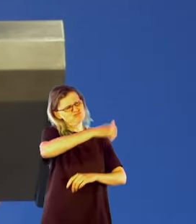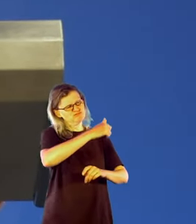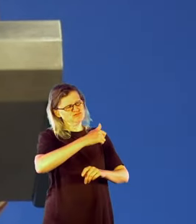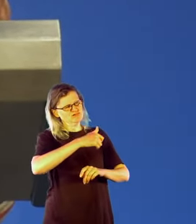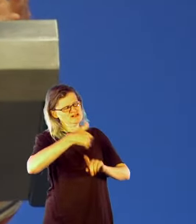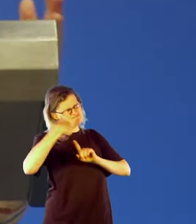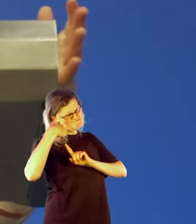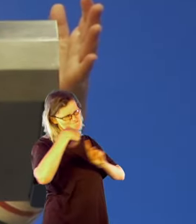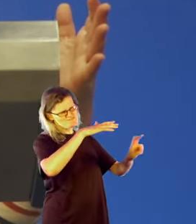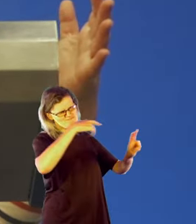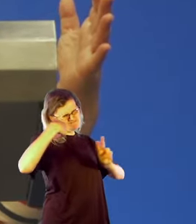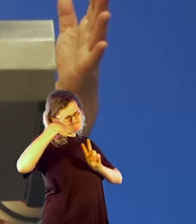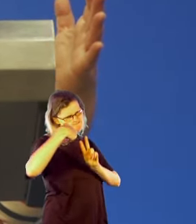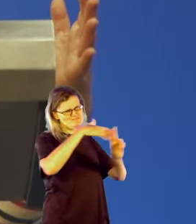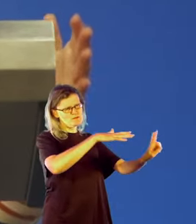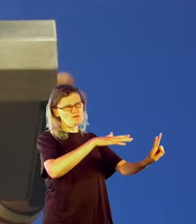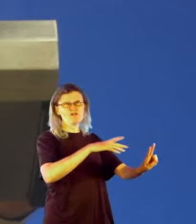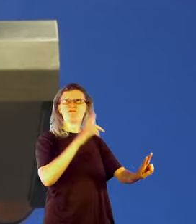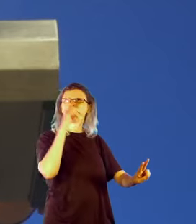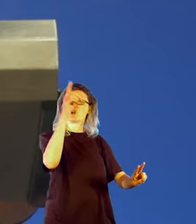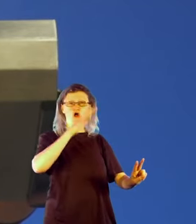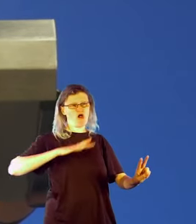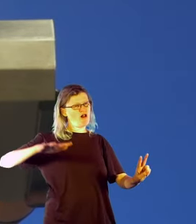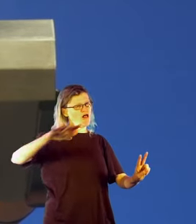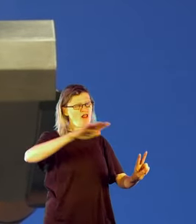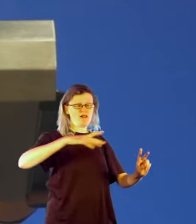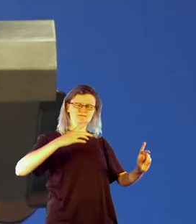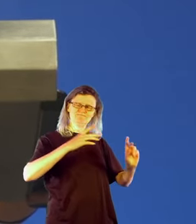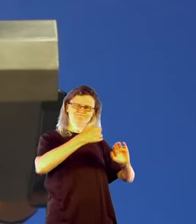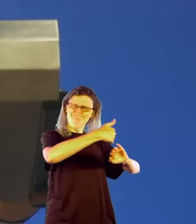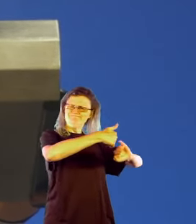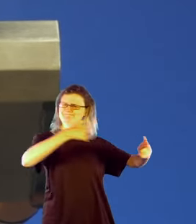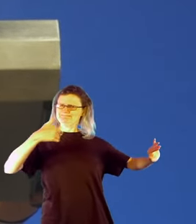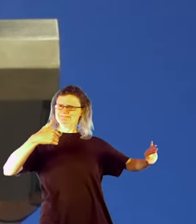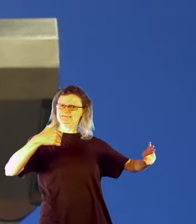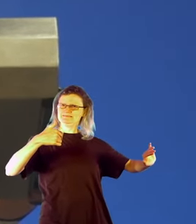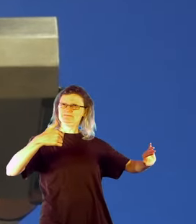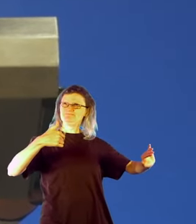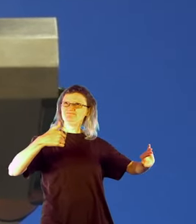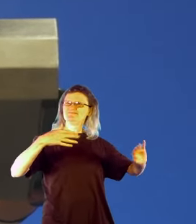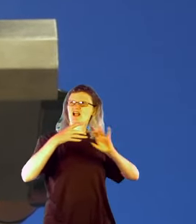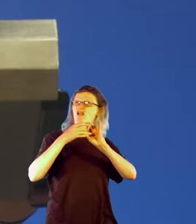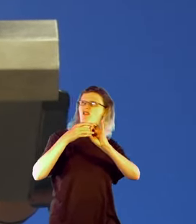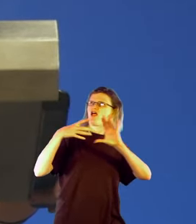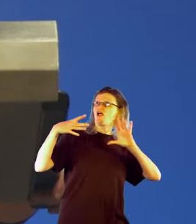banished from God's presence and the intimacy with him they once enjoyed.